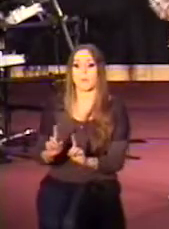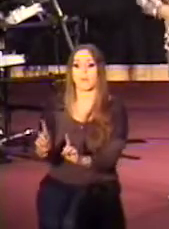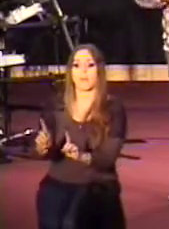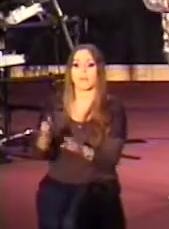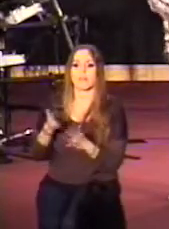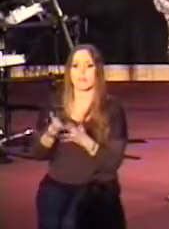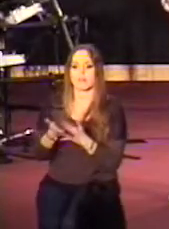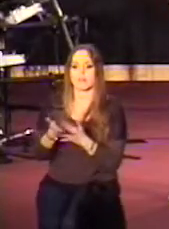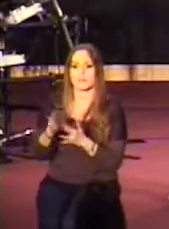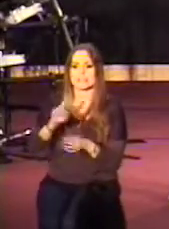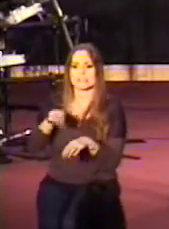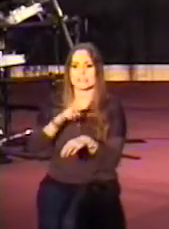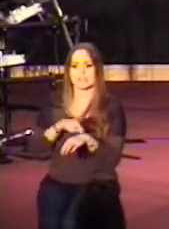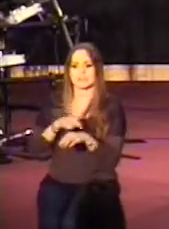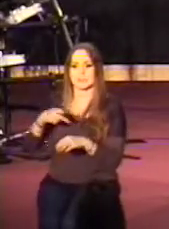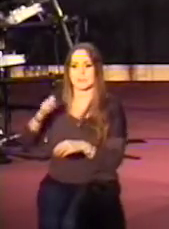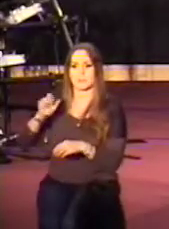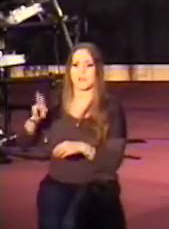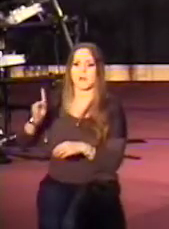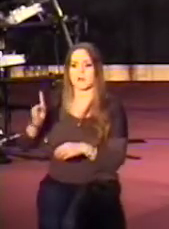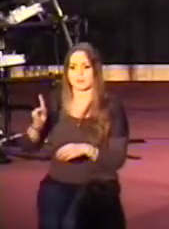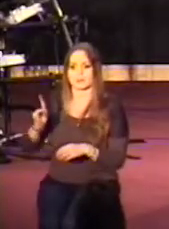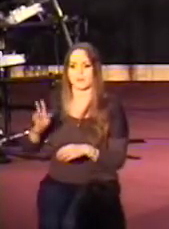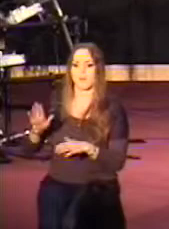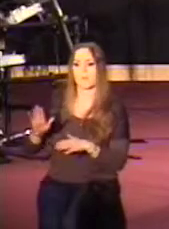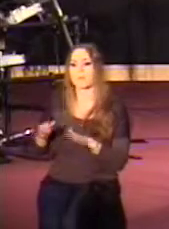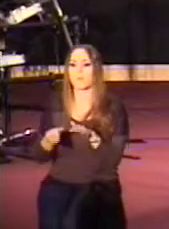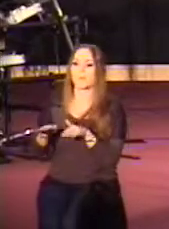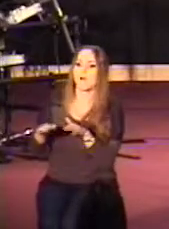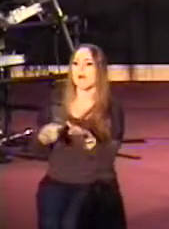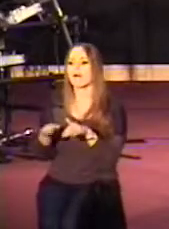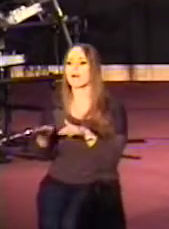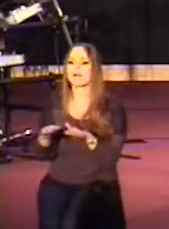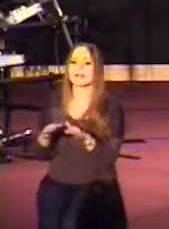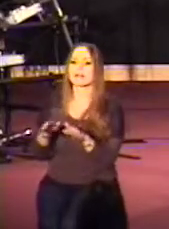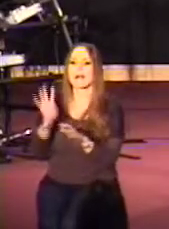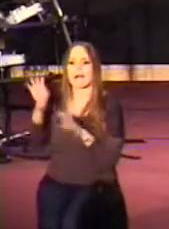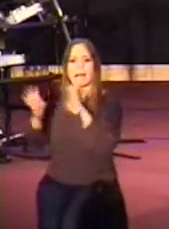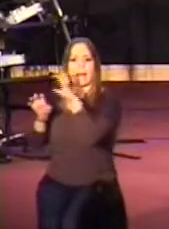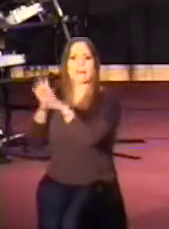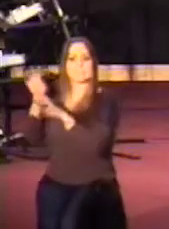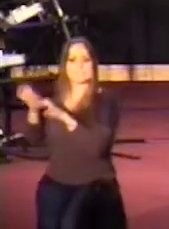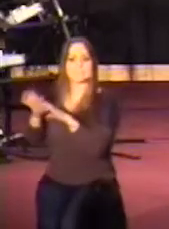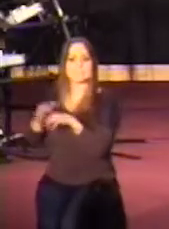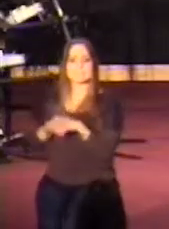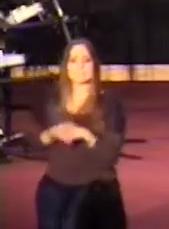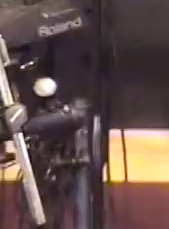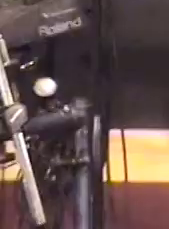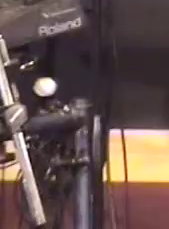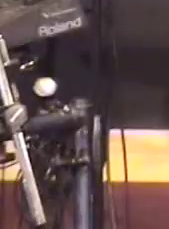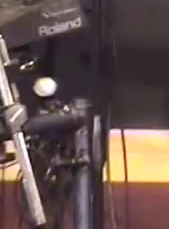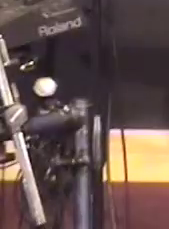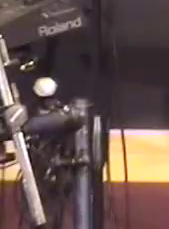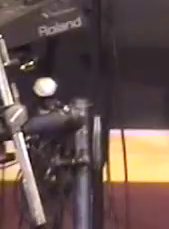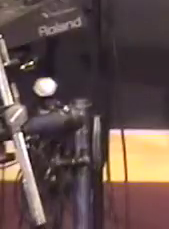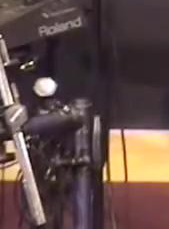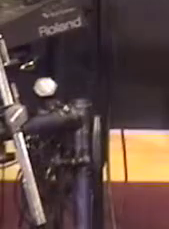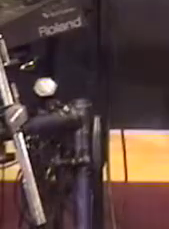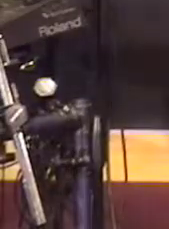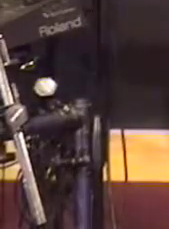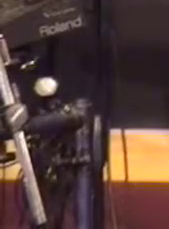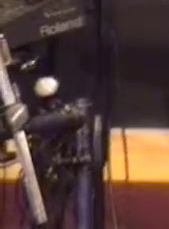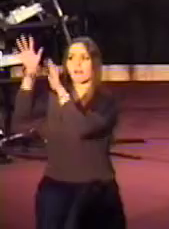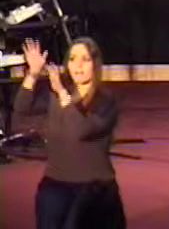And we're walking and we're climbing and it's a good time, you know, fun just hanging out, walking with each other. And there was this, we came to this part, there was this waterfall. It wasn't a